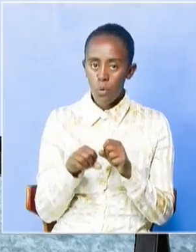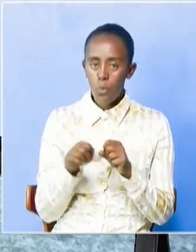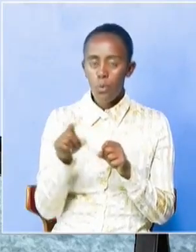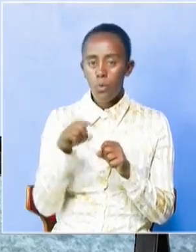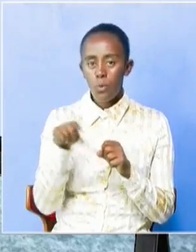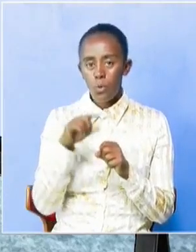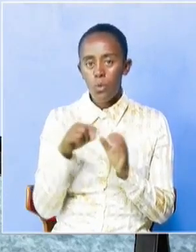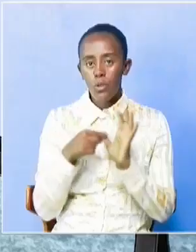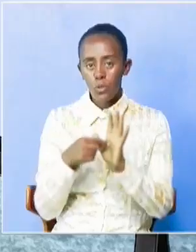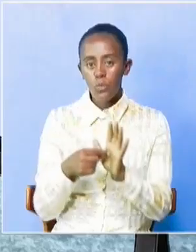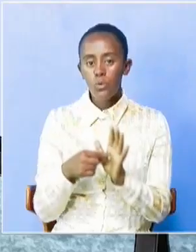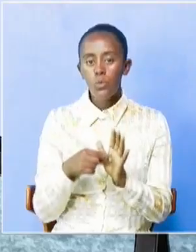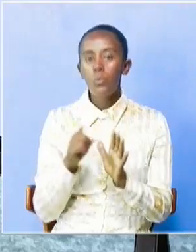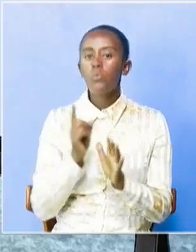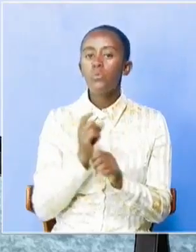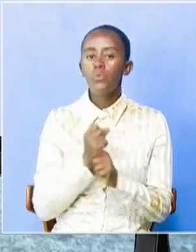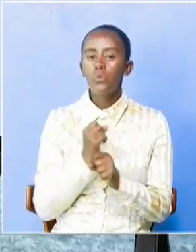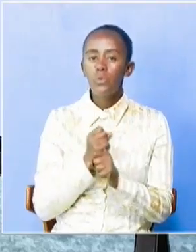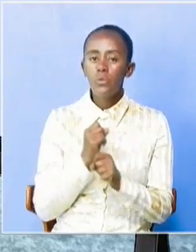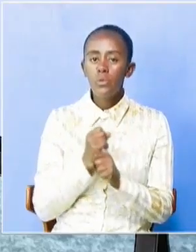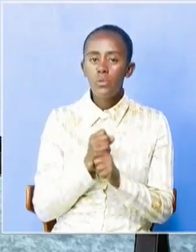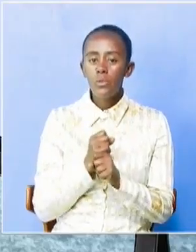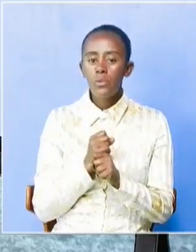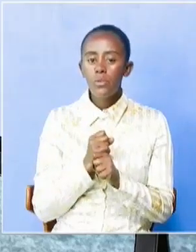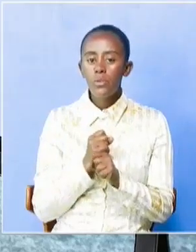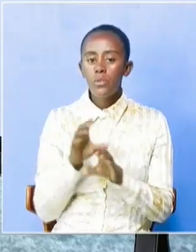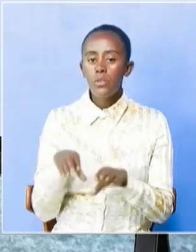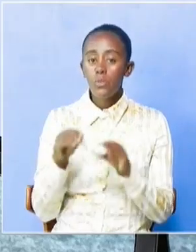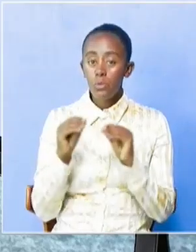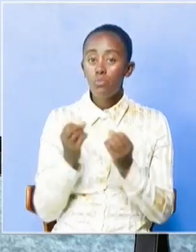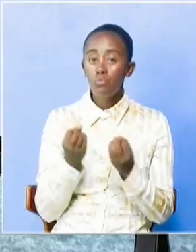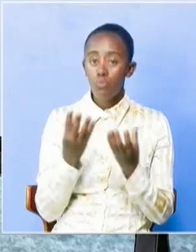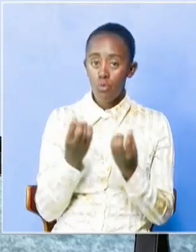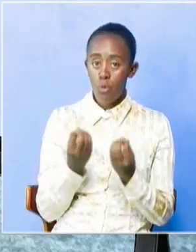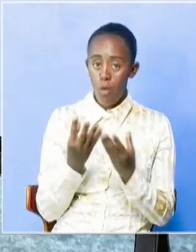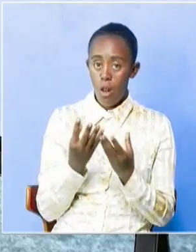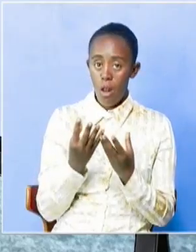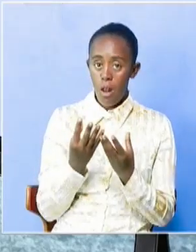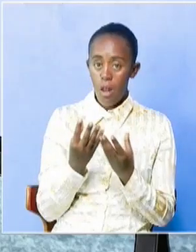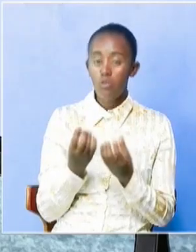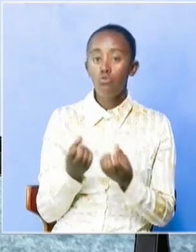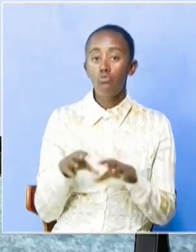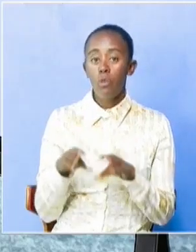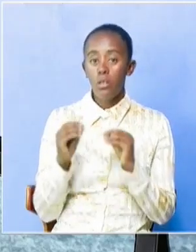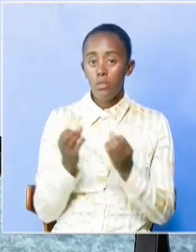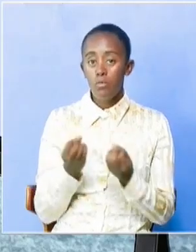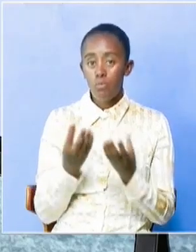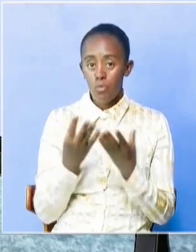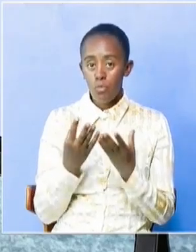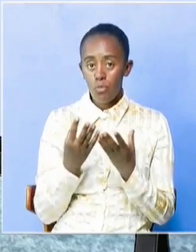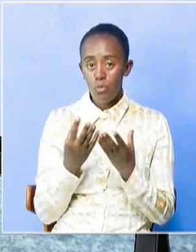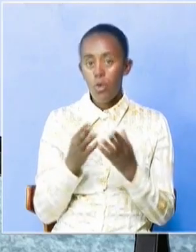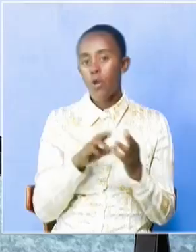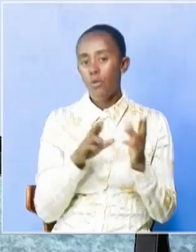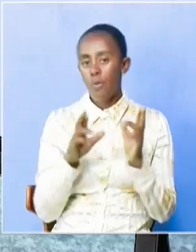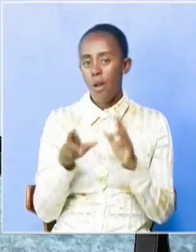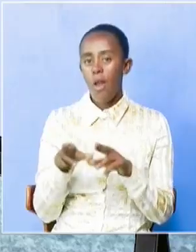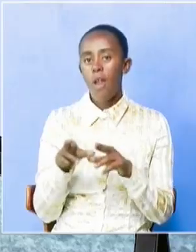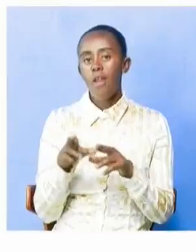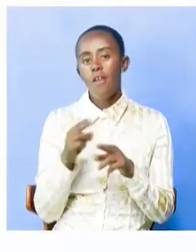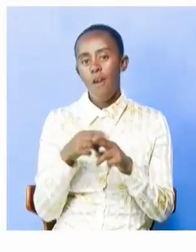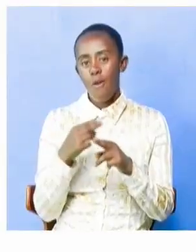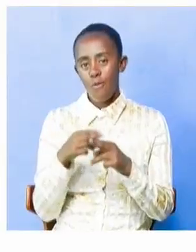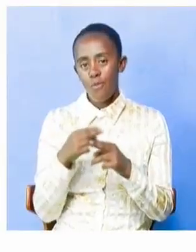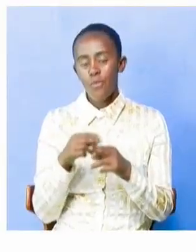to show that, what do we do? And it is, students are plural in its plural form, and it is what? Regular